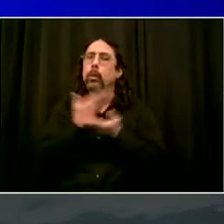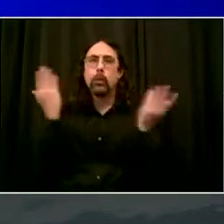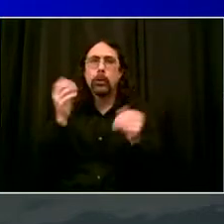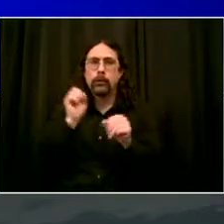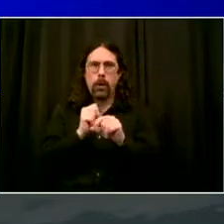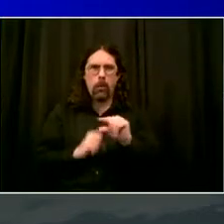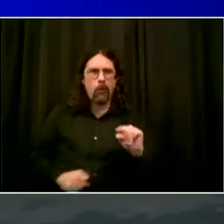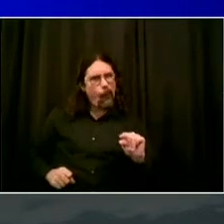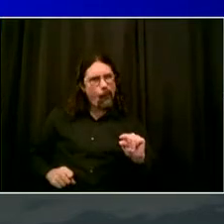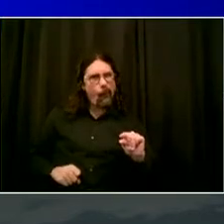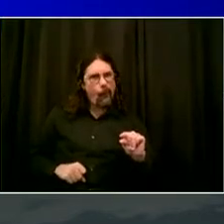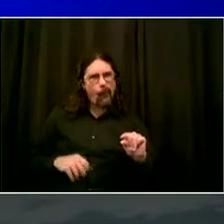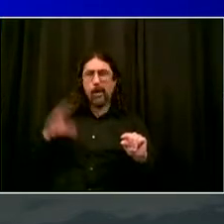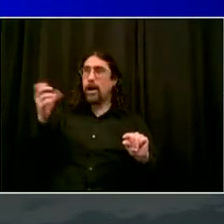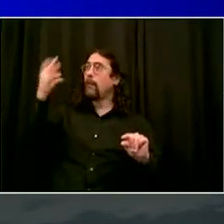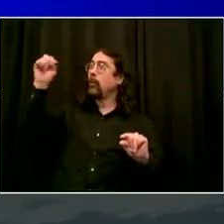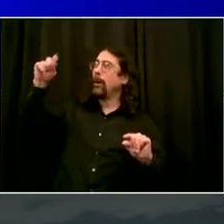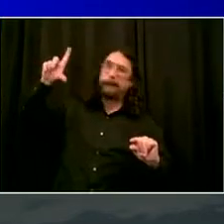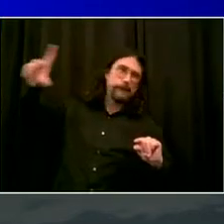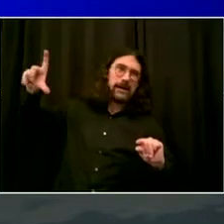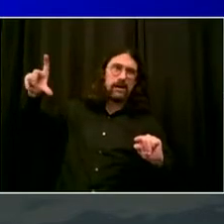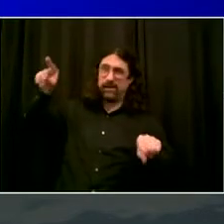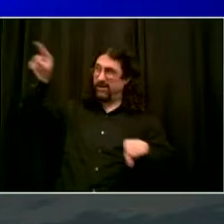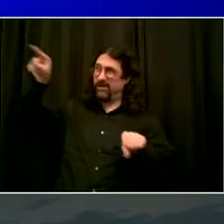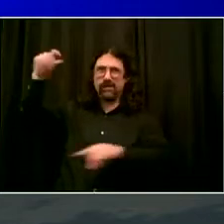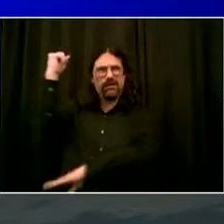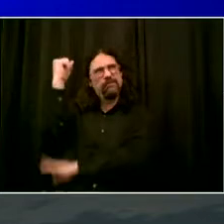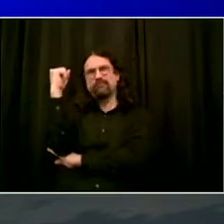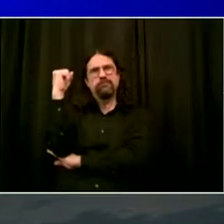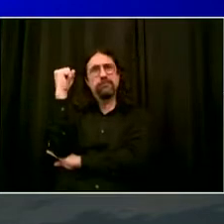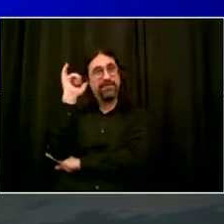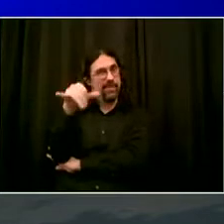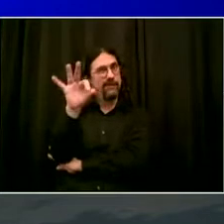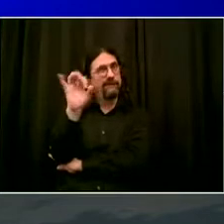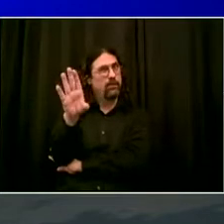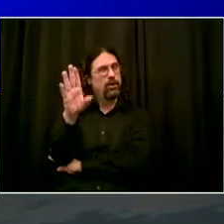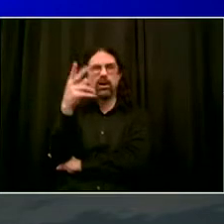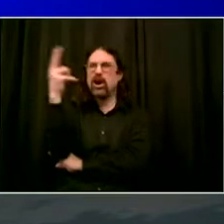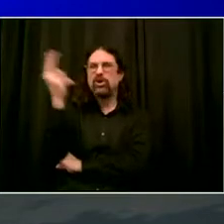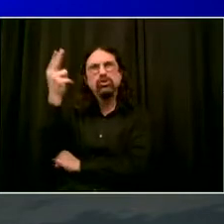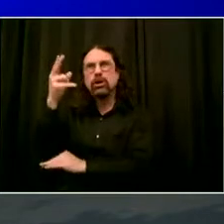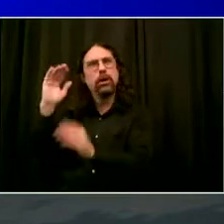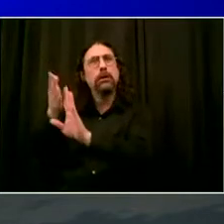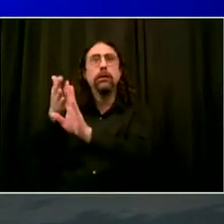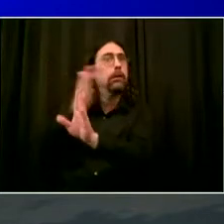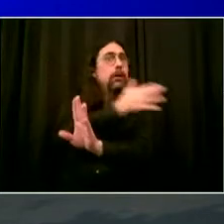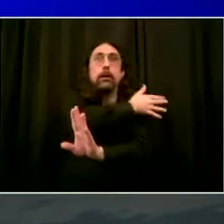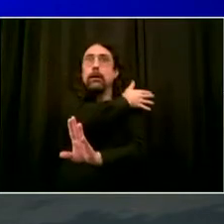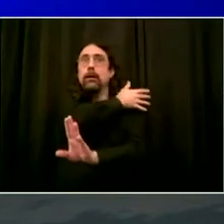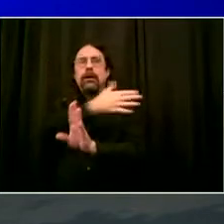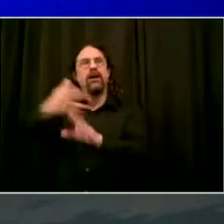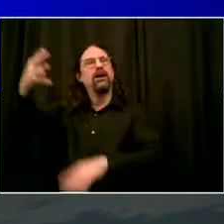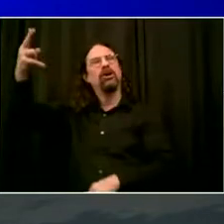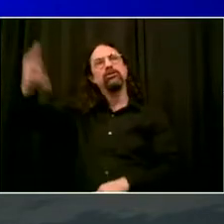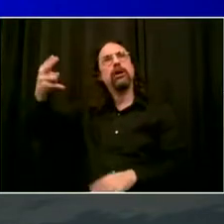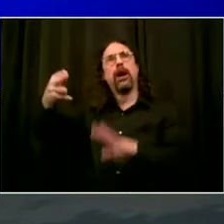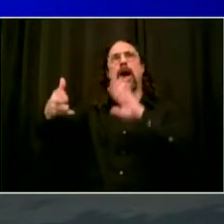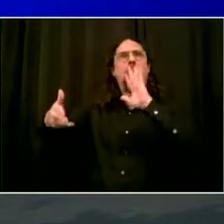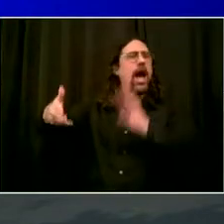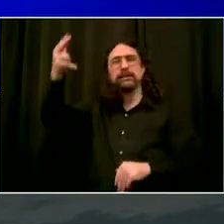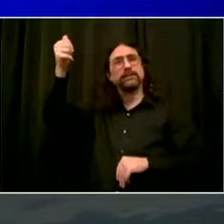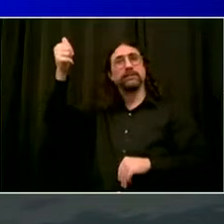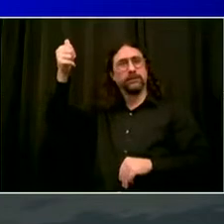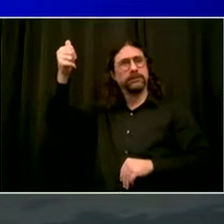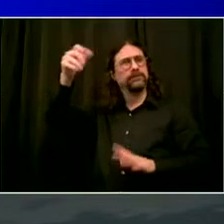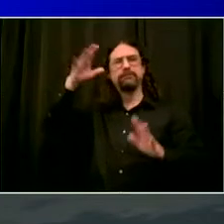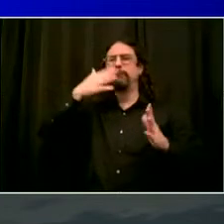decimates our economy between March and April the immediate aftermath of the the worst of what we went